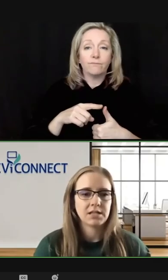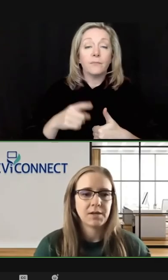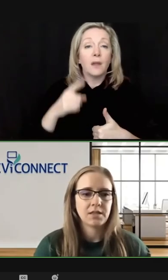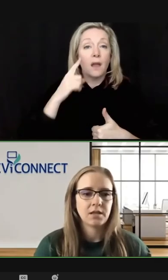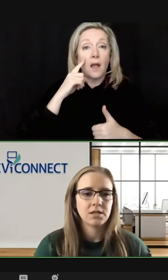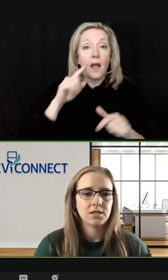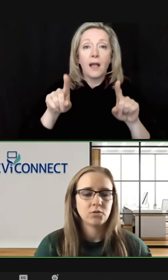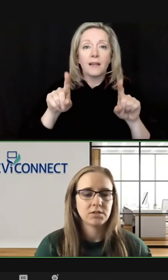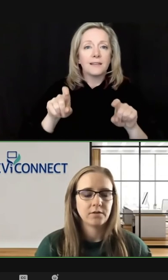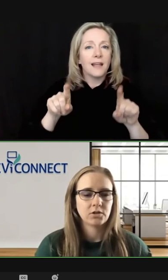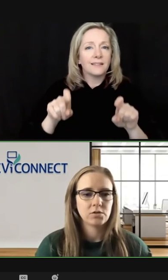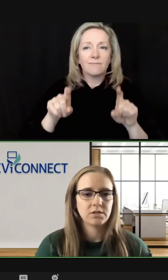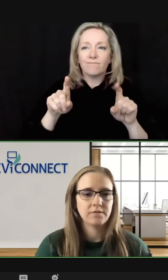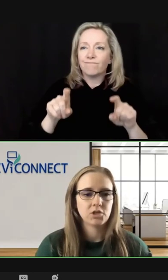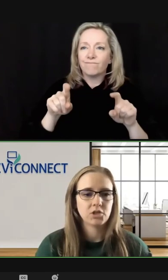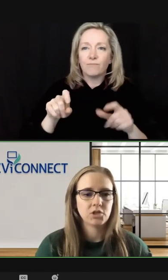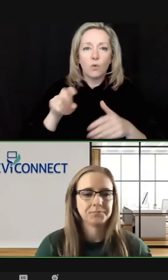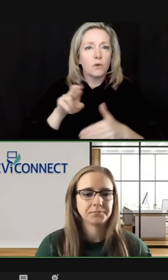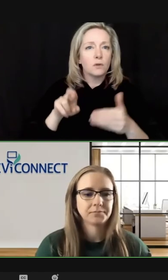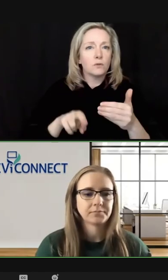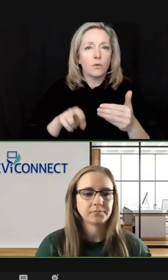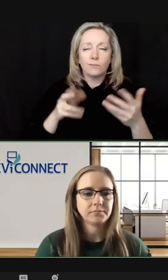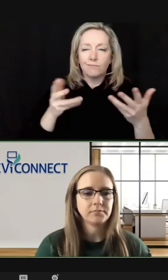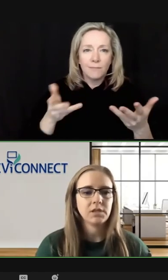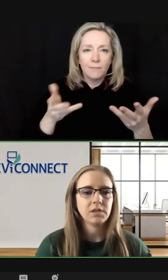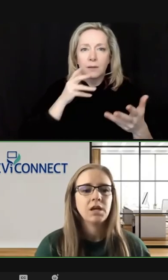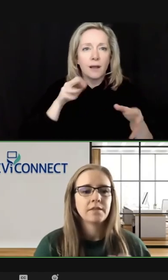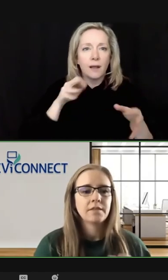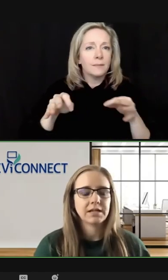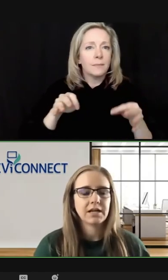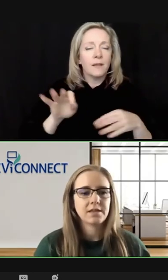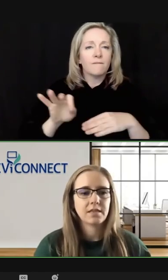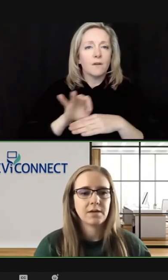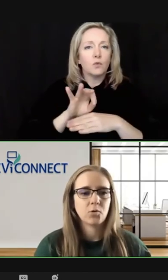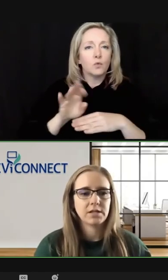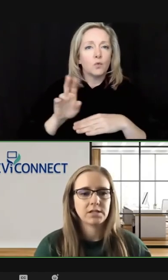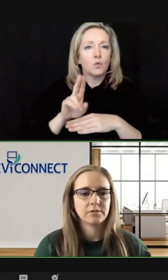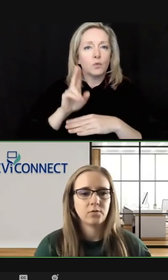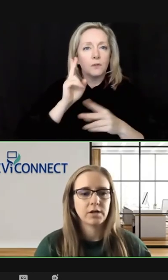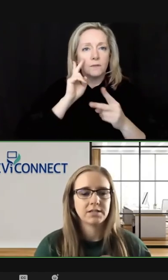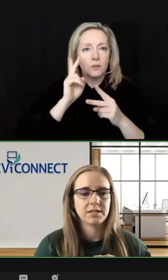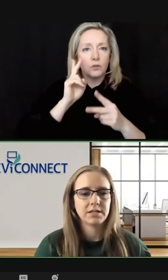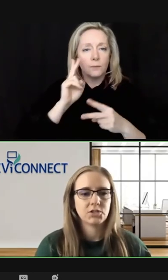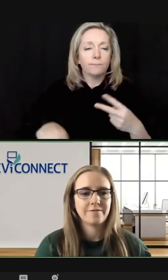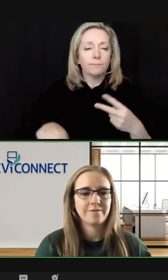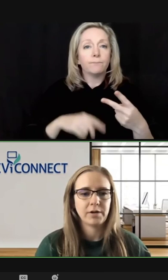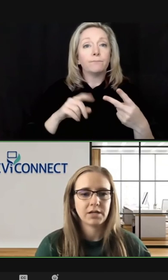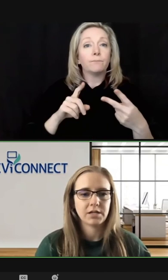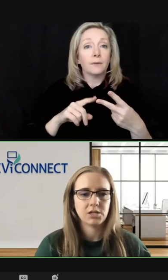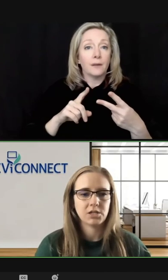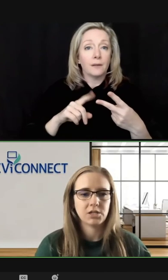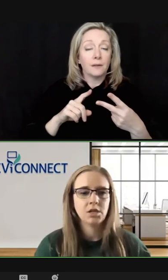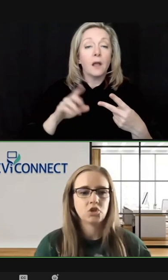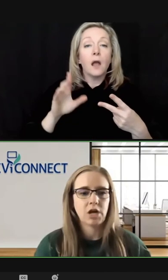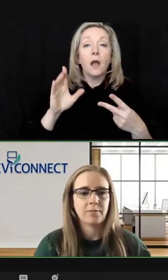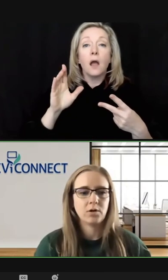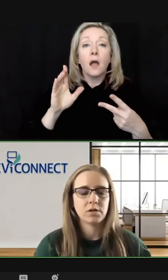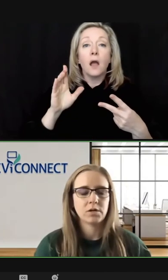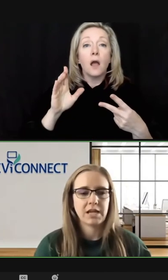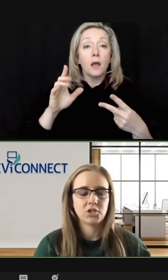that does not explain the individual's functional use of vision. The second thing that I'm going to look for is the history of a brain